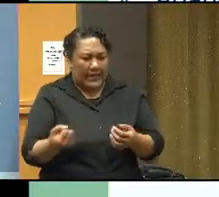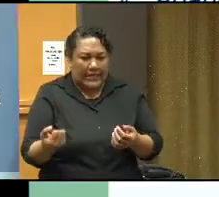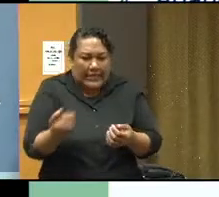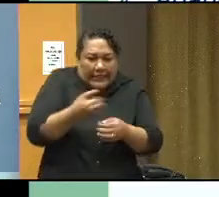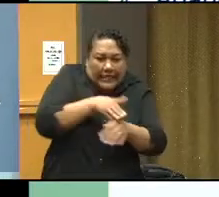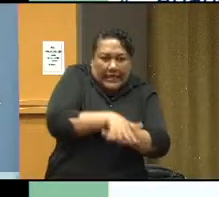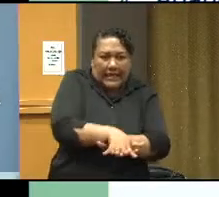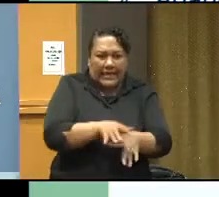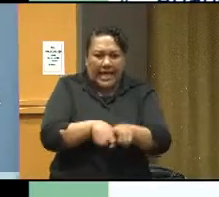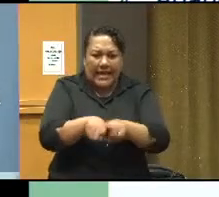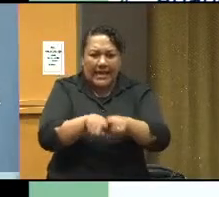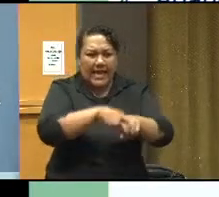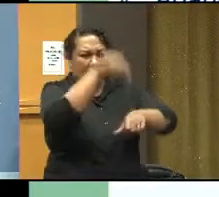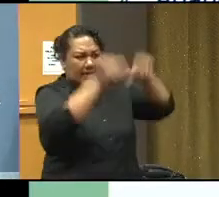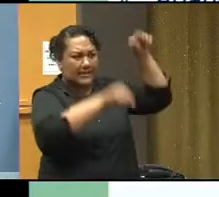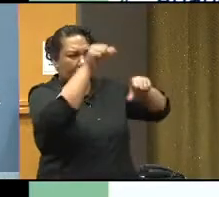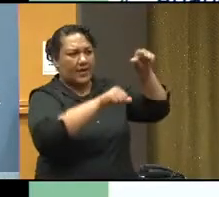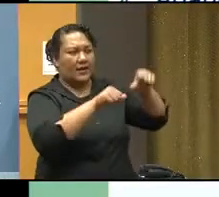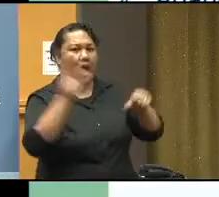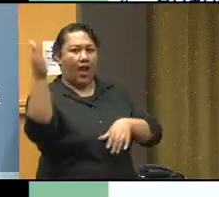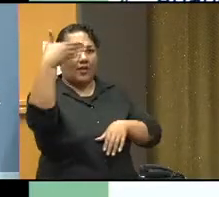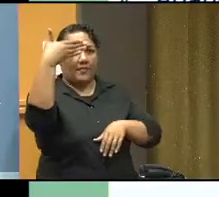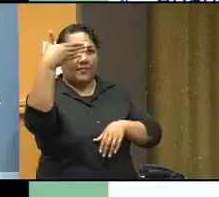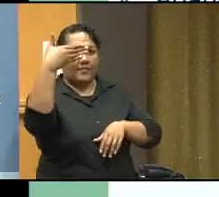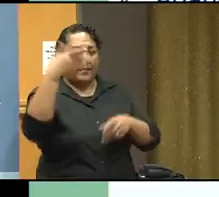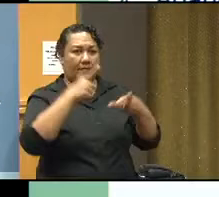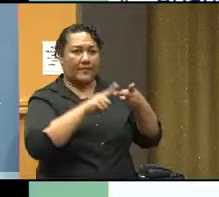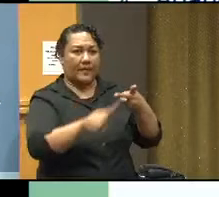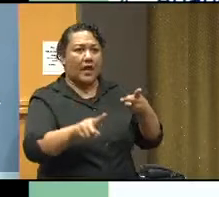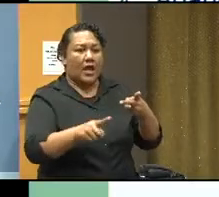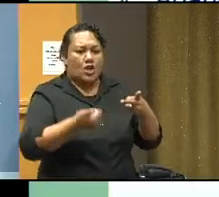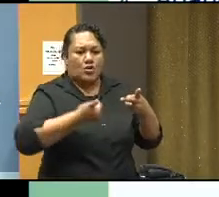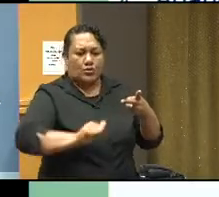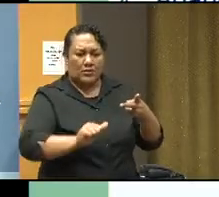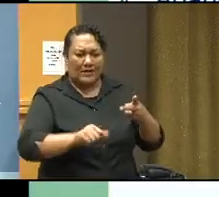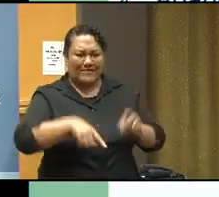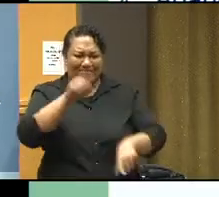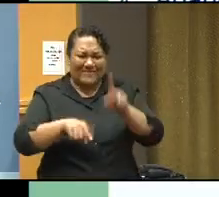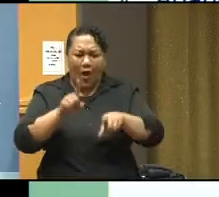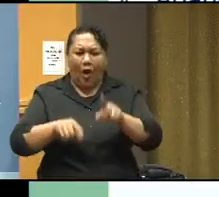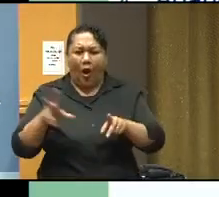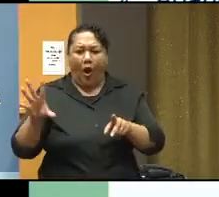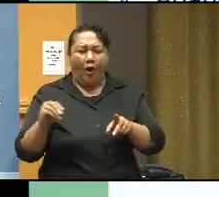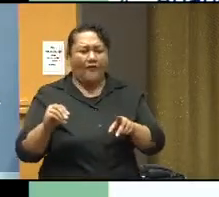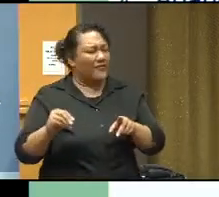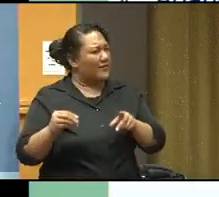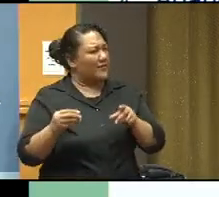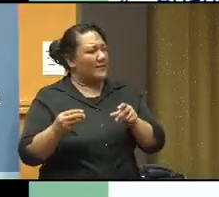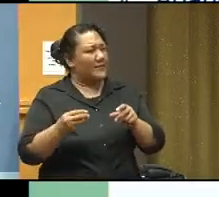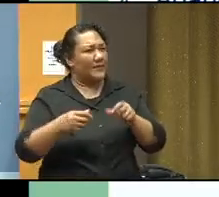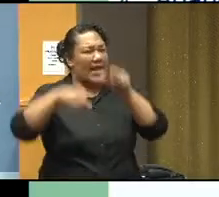assessment to learning outcomes. Number 2, using a variety of assessment and feedback